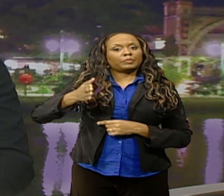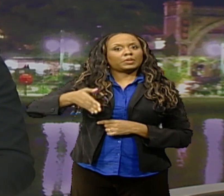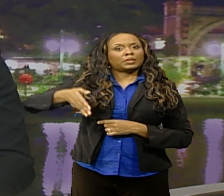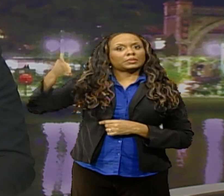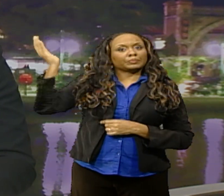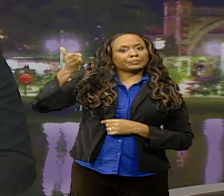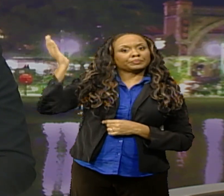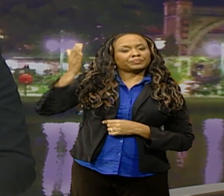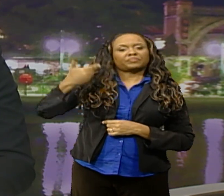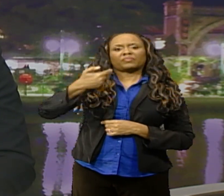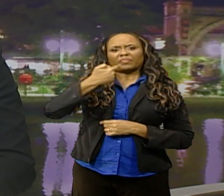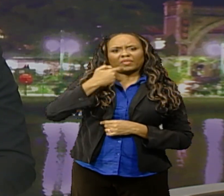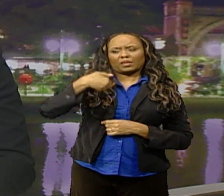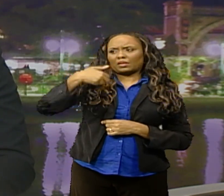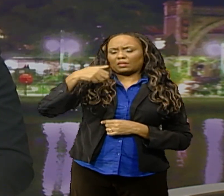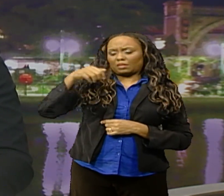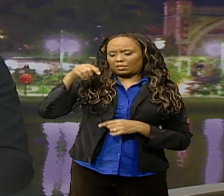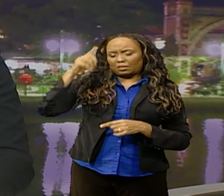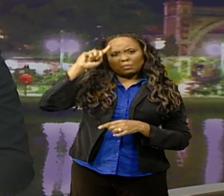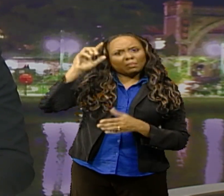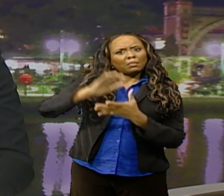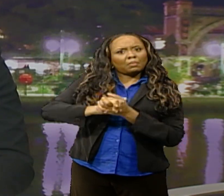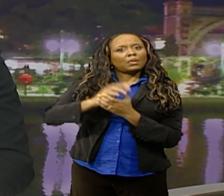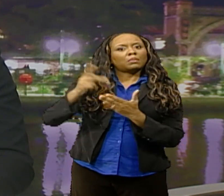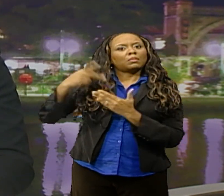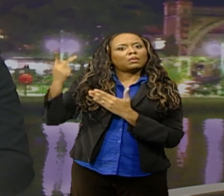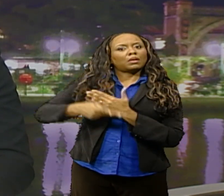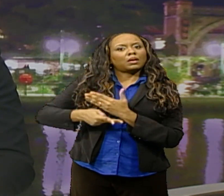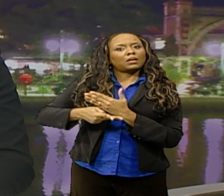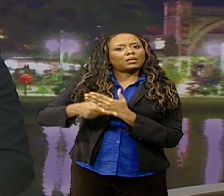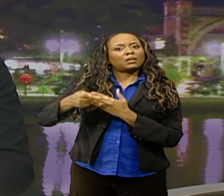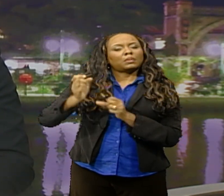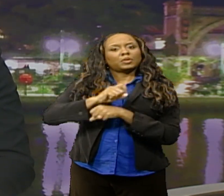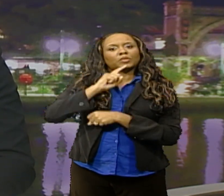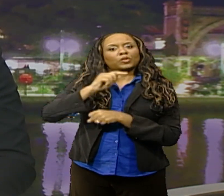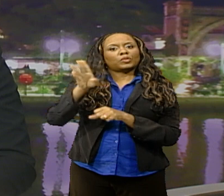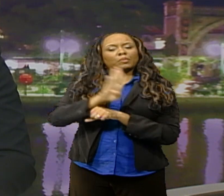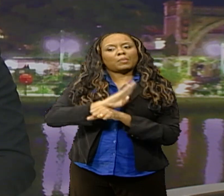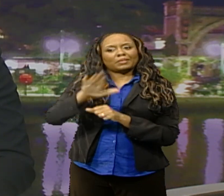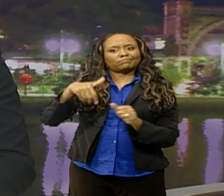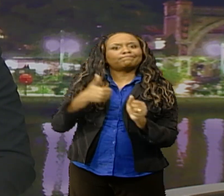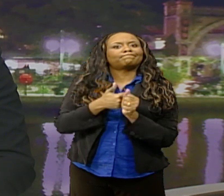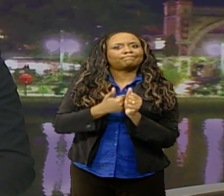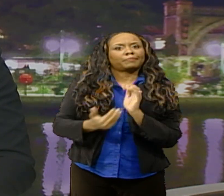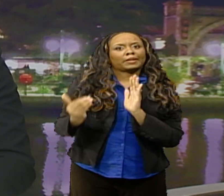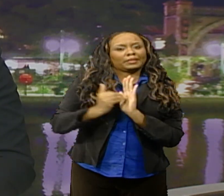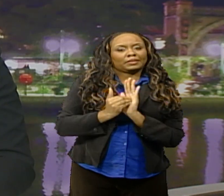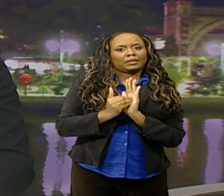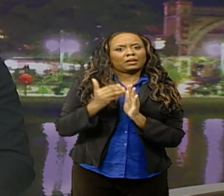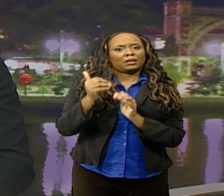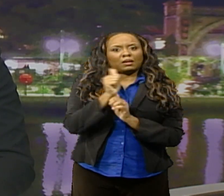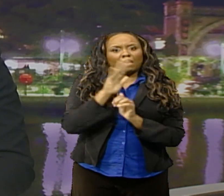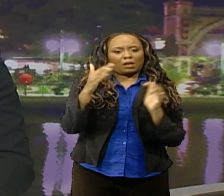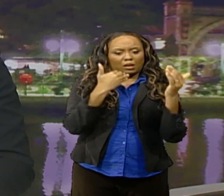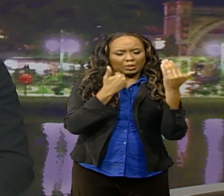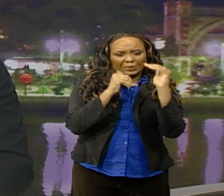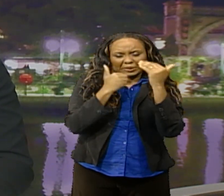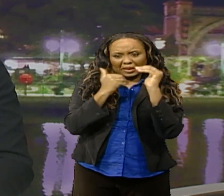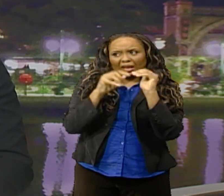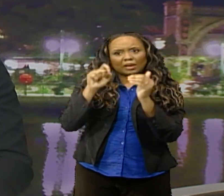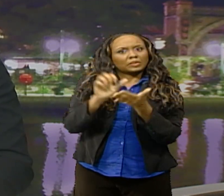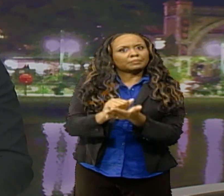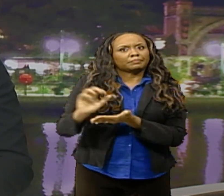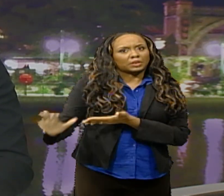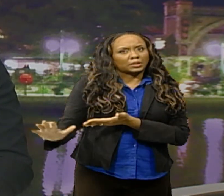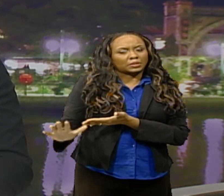Dr. Greenidge says he believes the BERT program can put the island back on the right path. He says all restrictions to doing business must